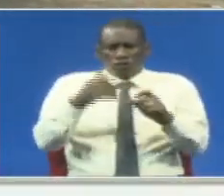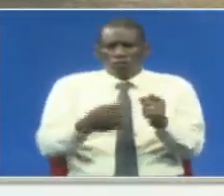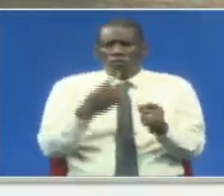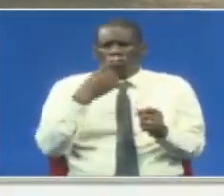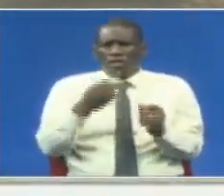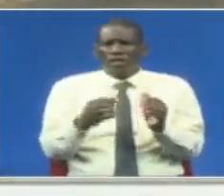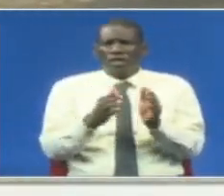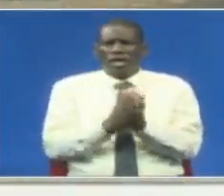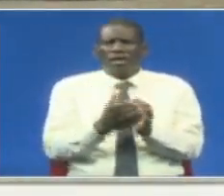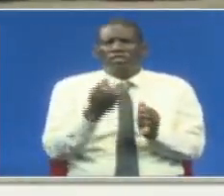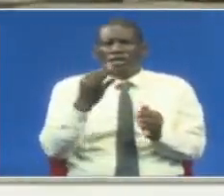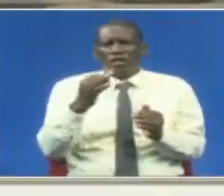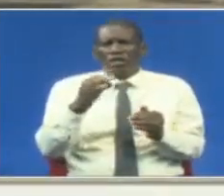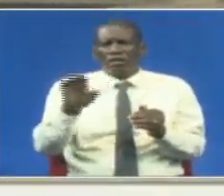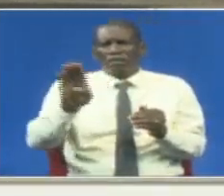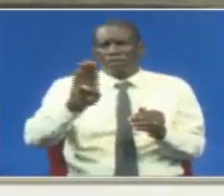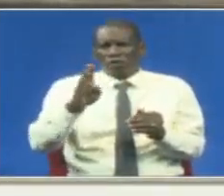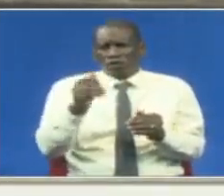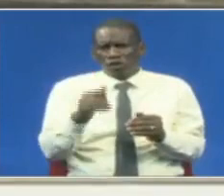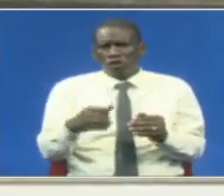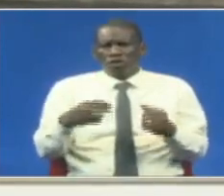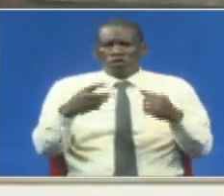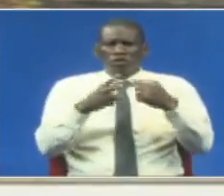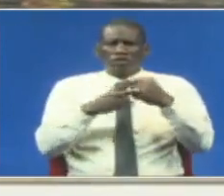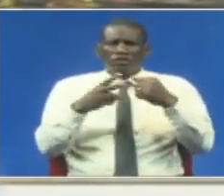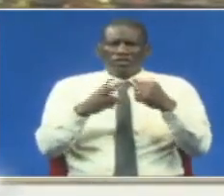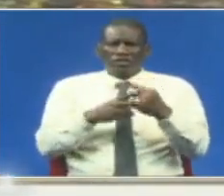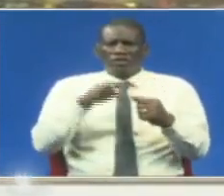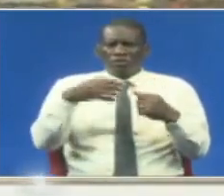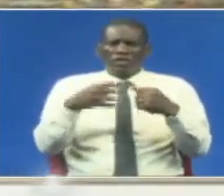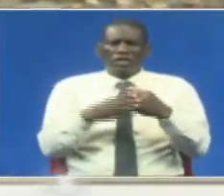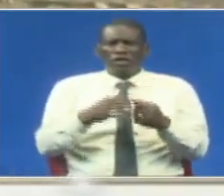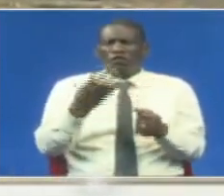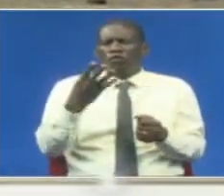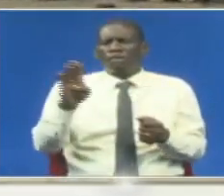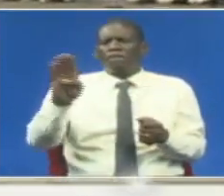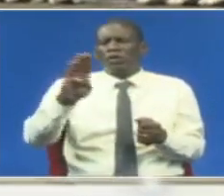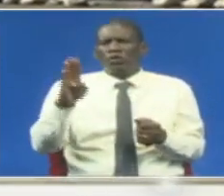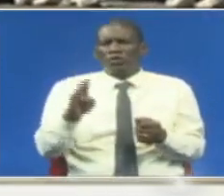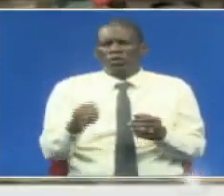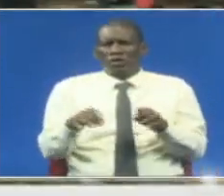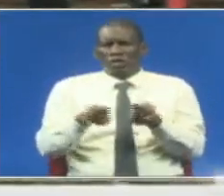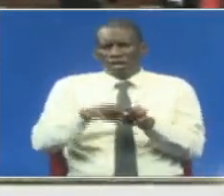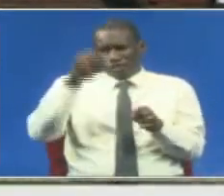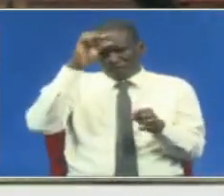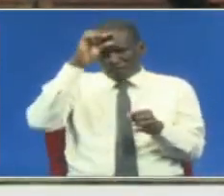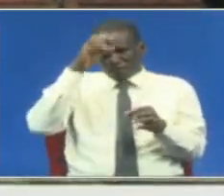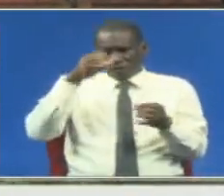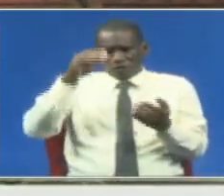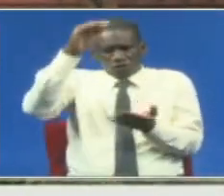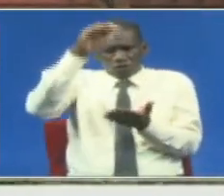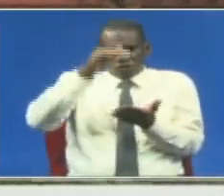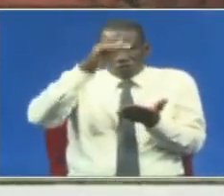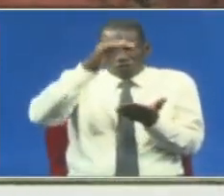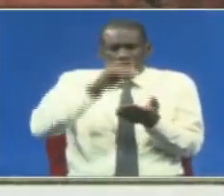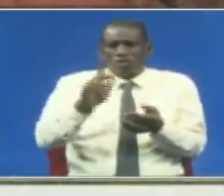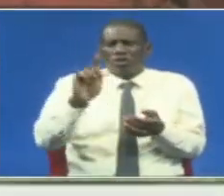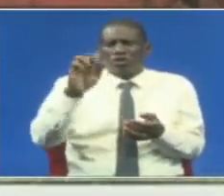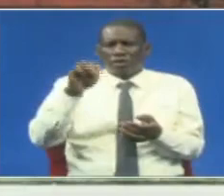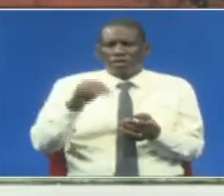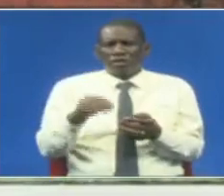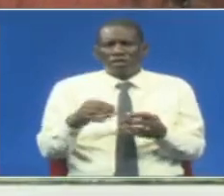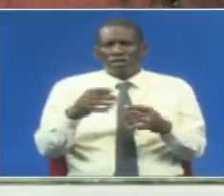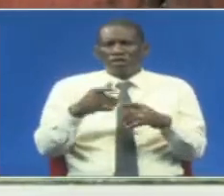103.47 billion to 77.94 billion as the state scaled down the number of kilometers for most